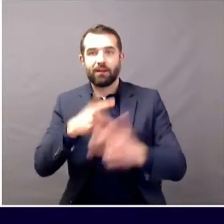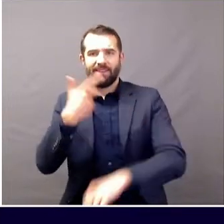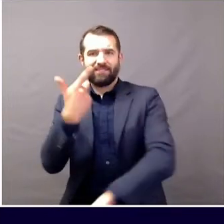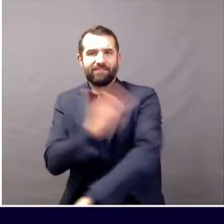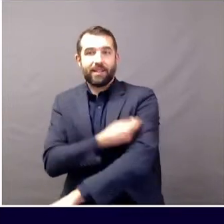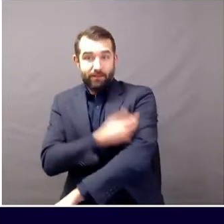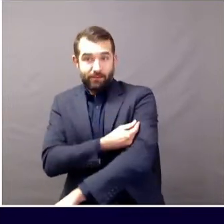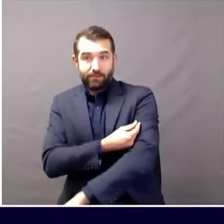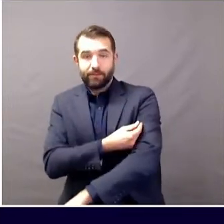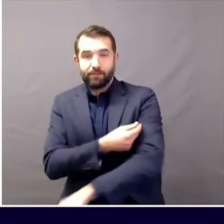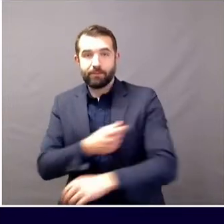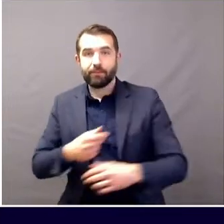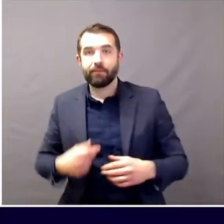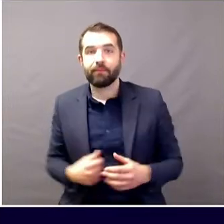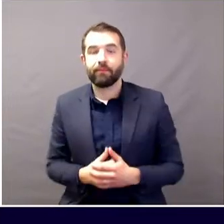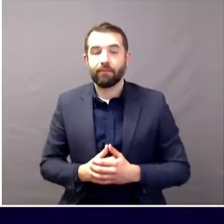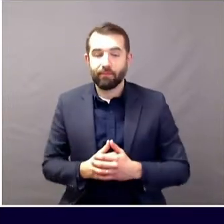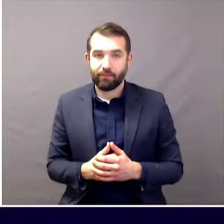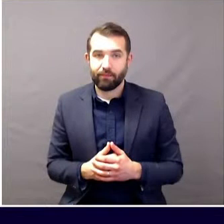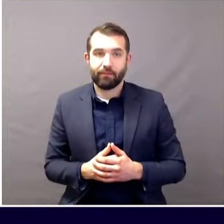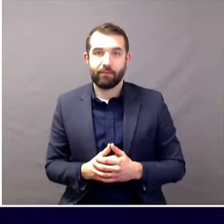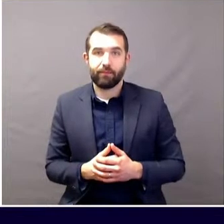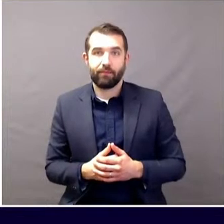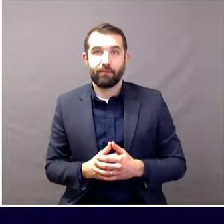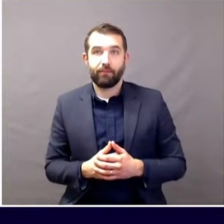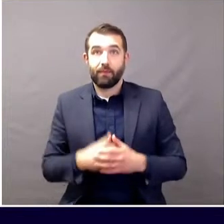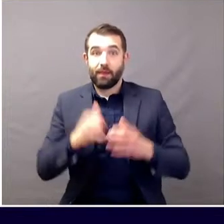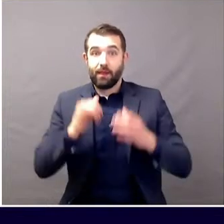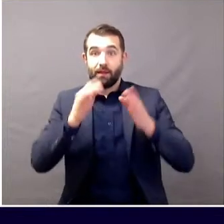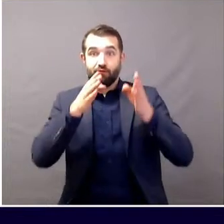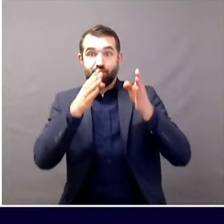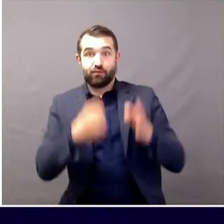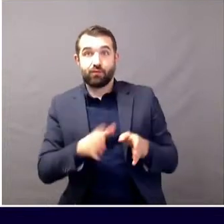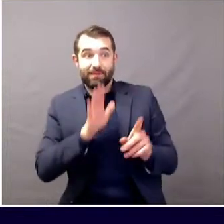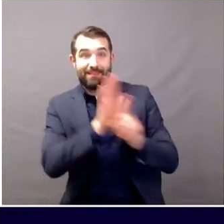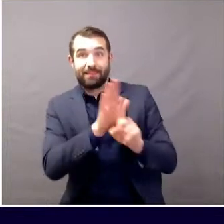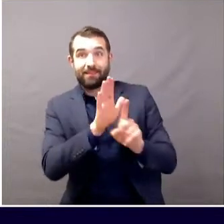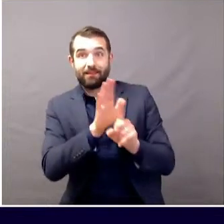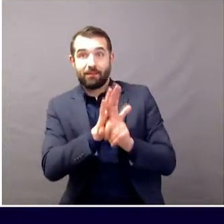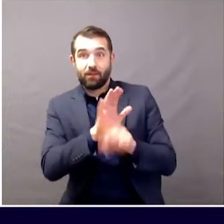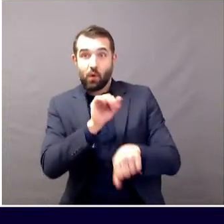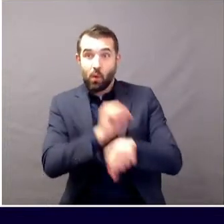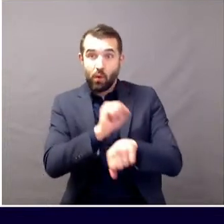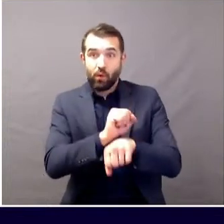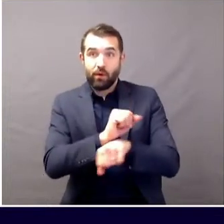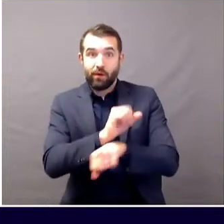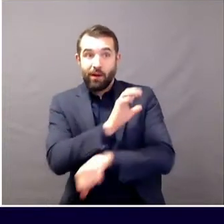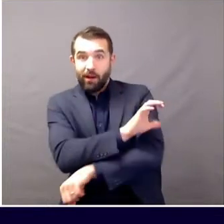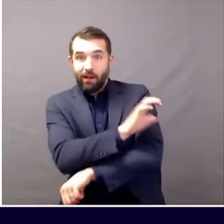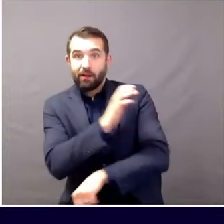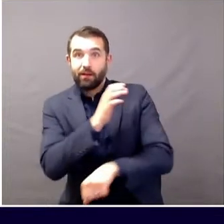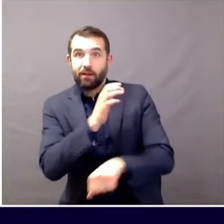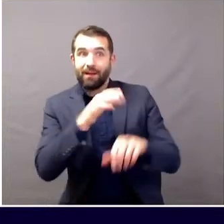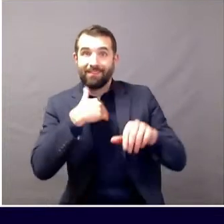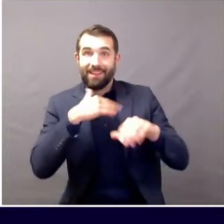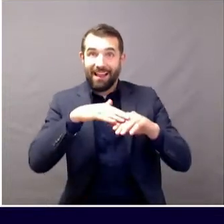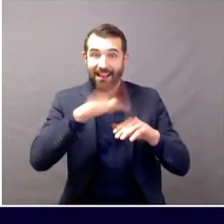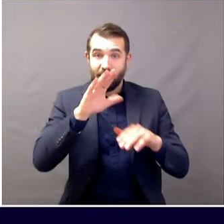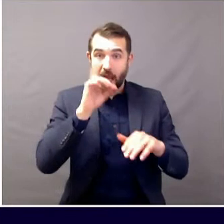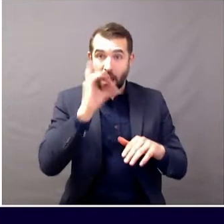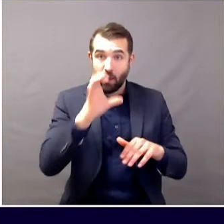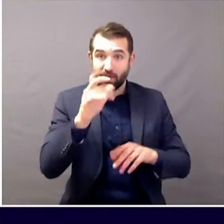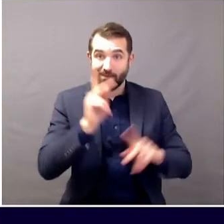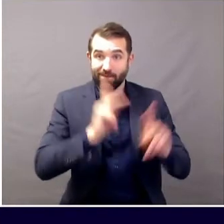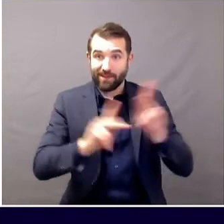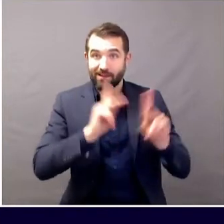provider happens to be at part of a clinic that has an agreement on file with at least 100 people at it, let alone